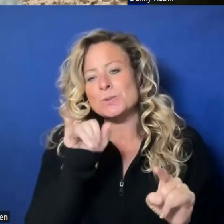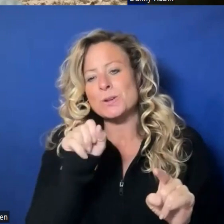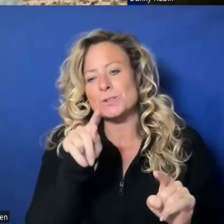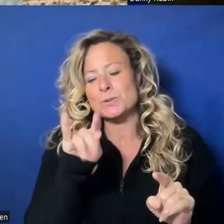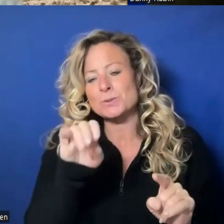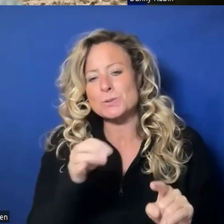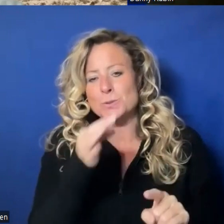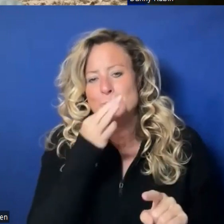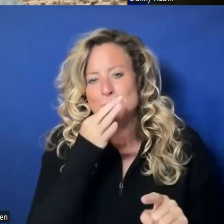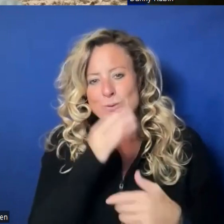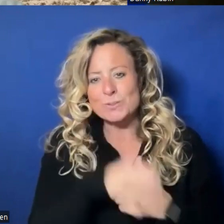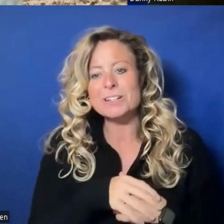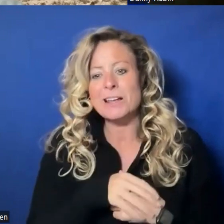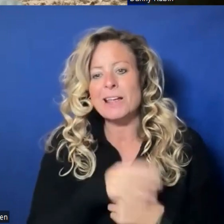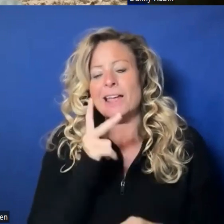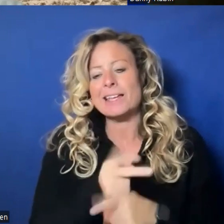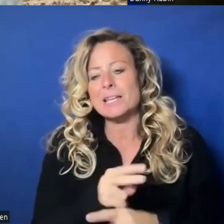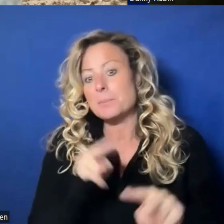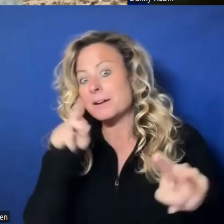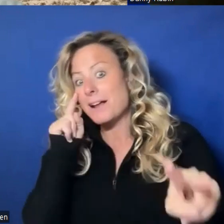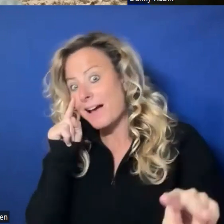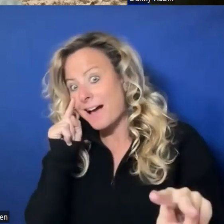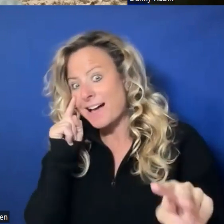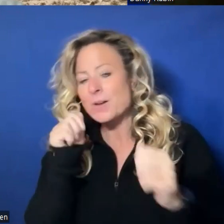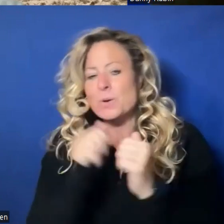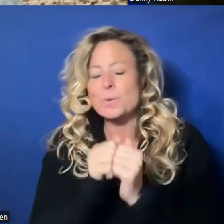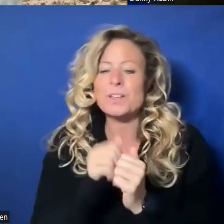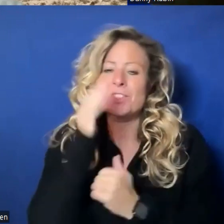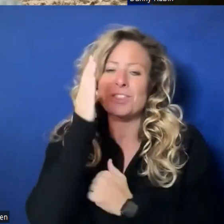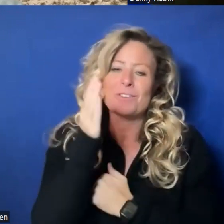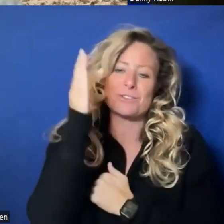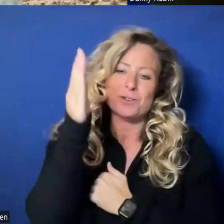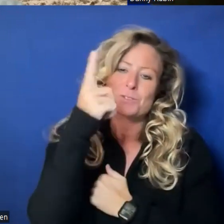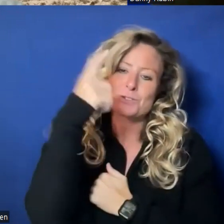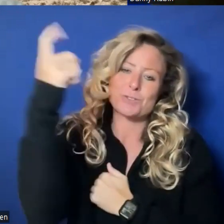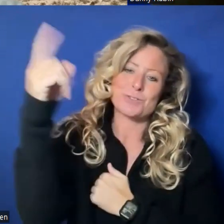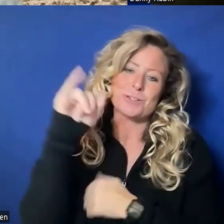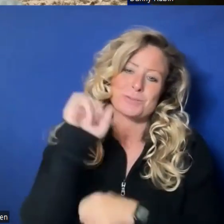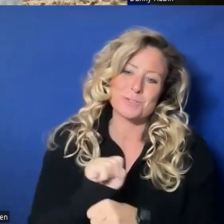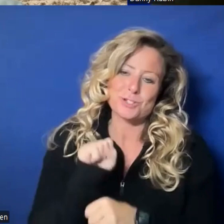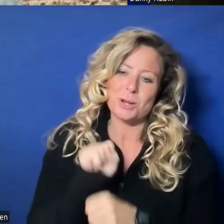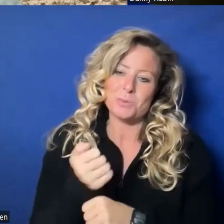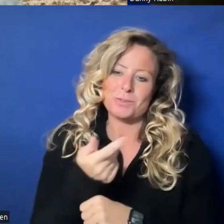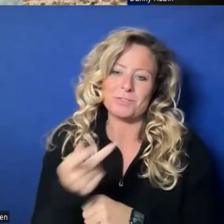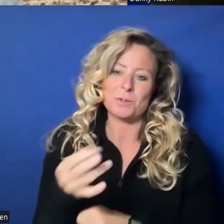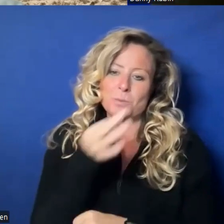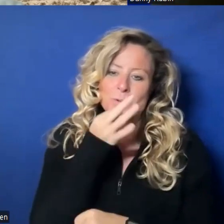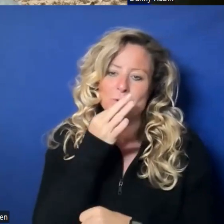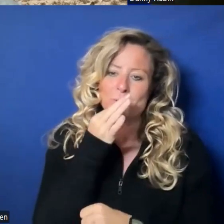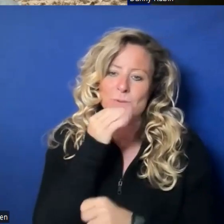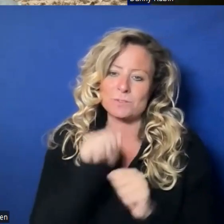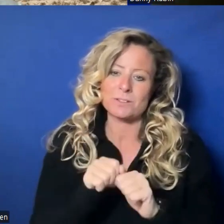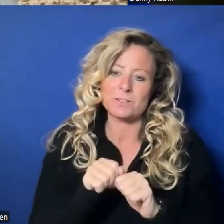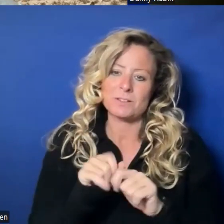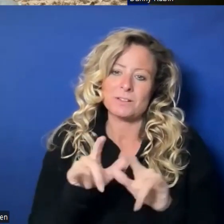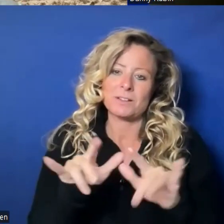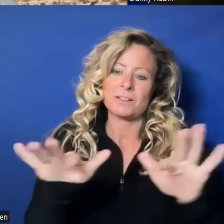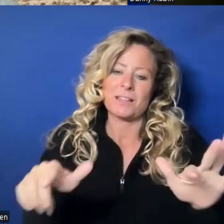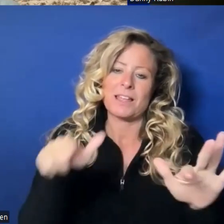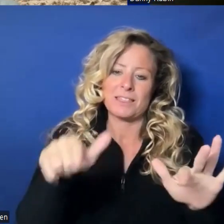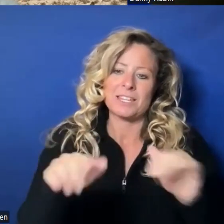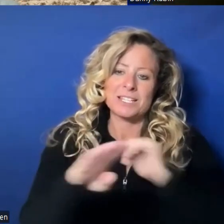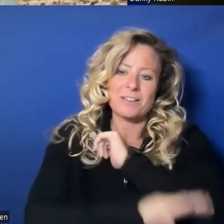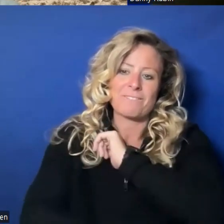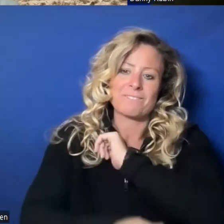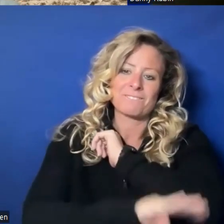soon. And keep an eye out for emails about our future dream jobs. We got a few more coming up this fall